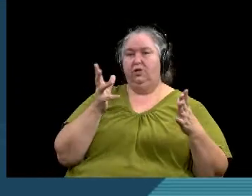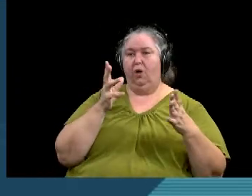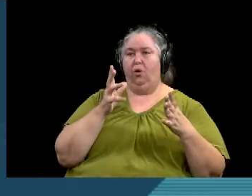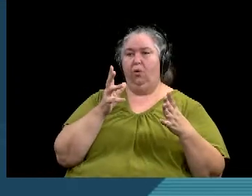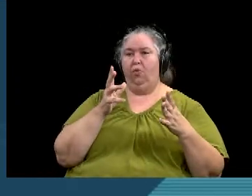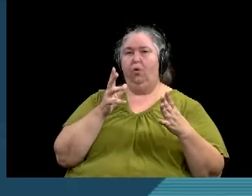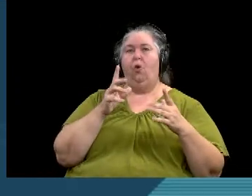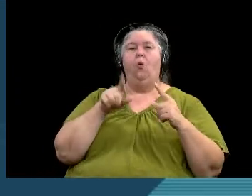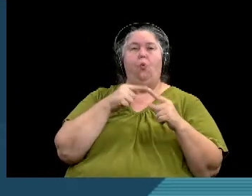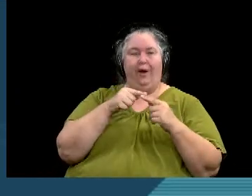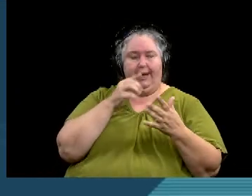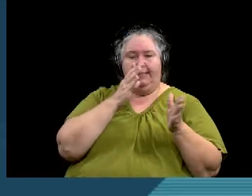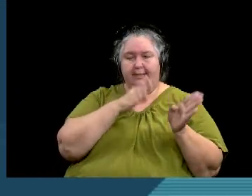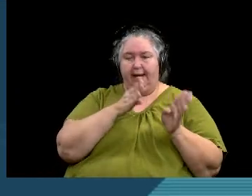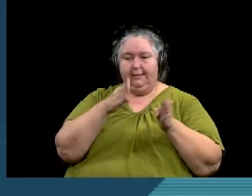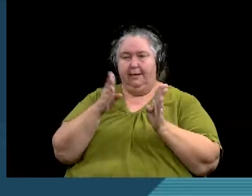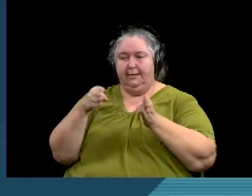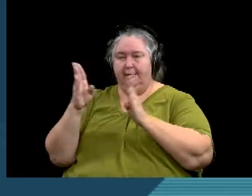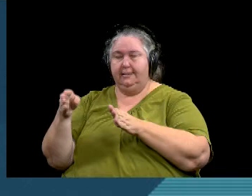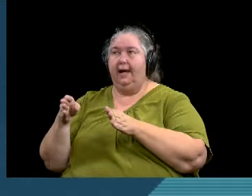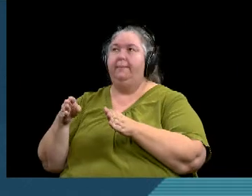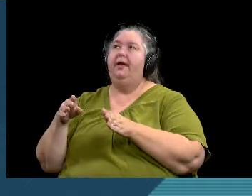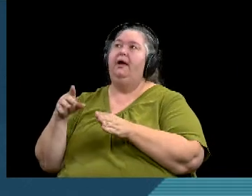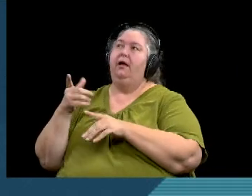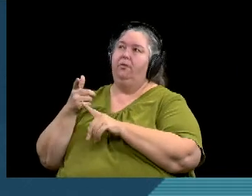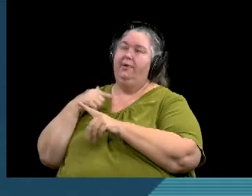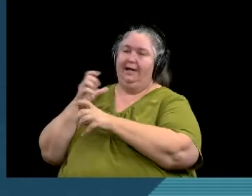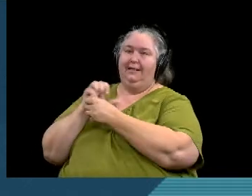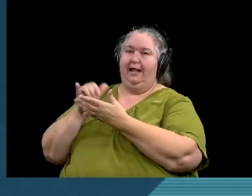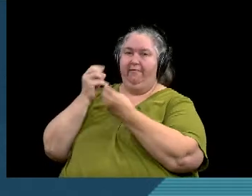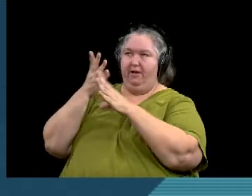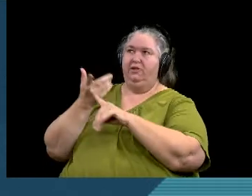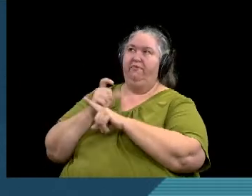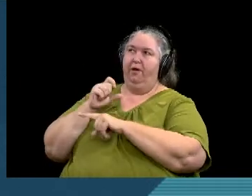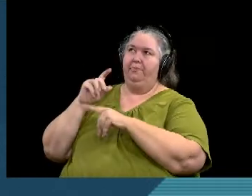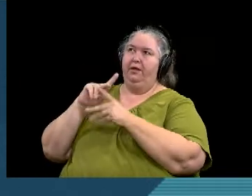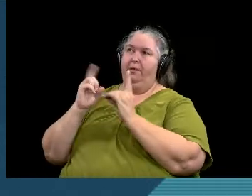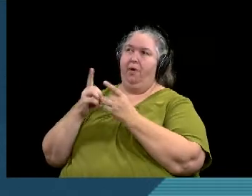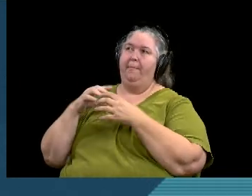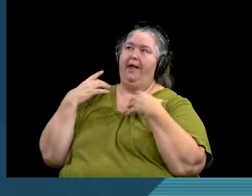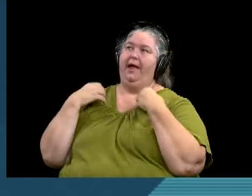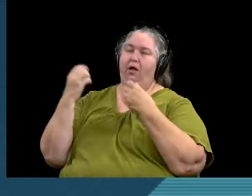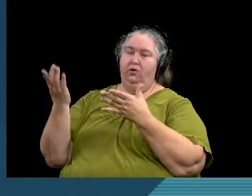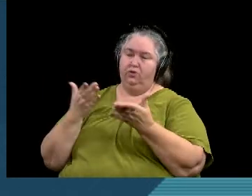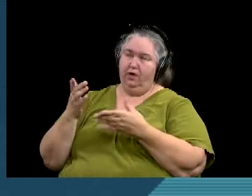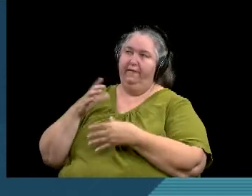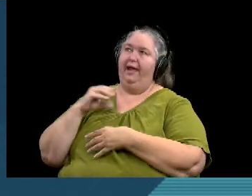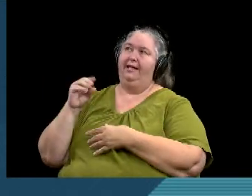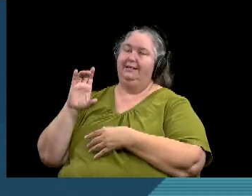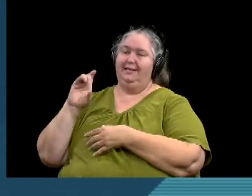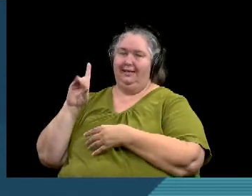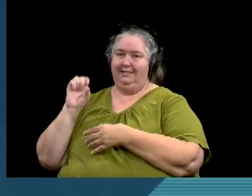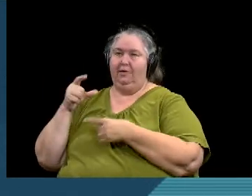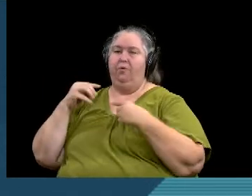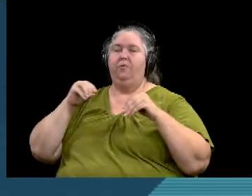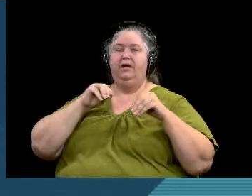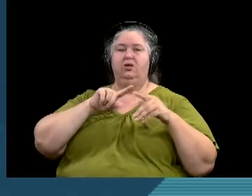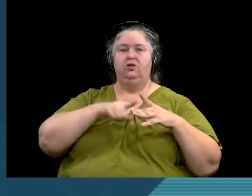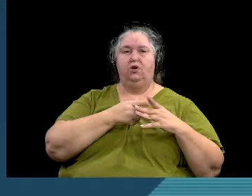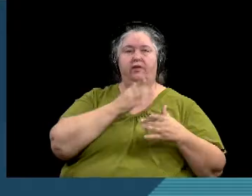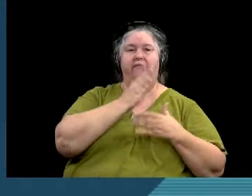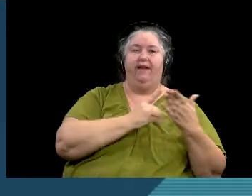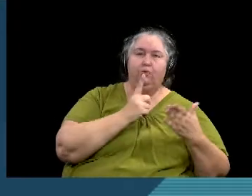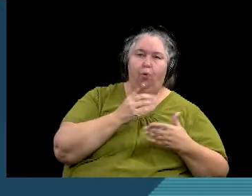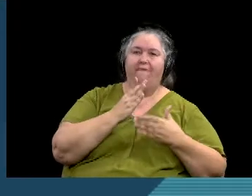Health Services as we move into those phases. And I know that we've also been getting a lot of